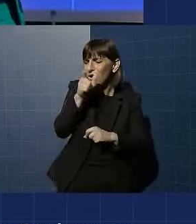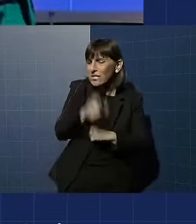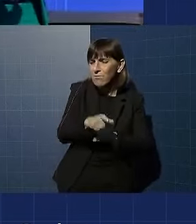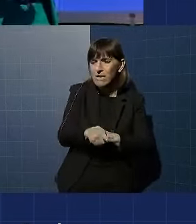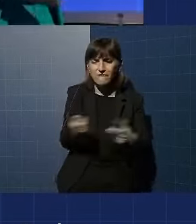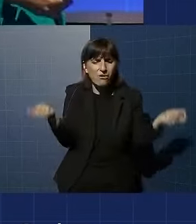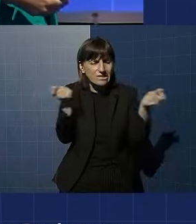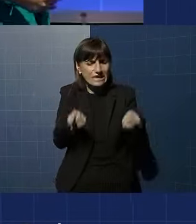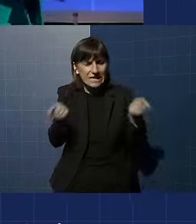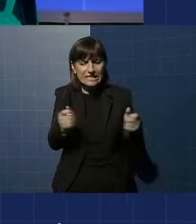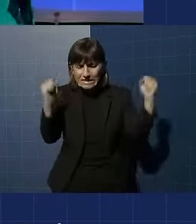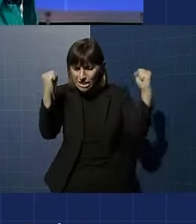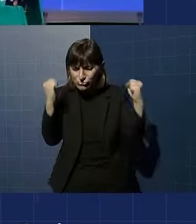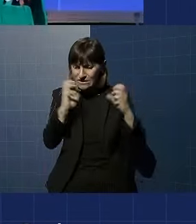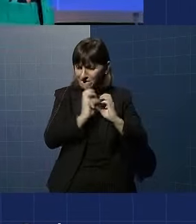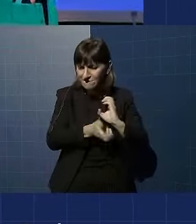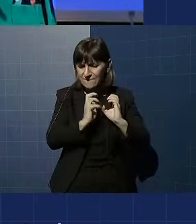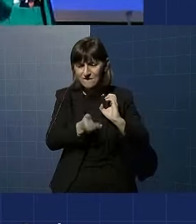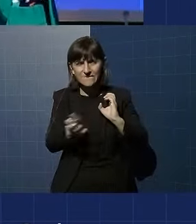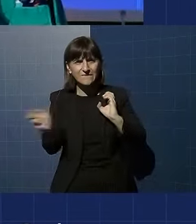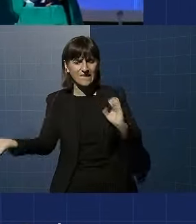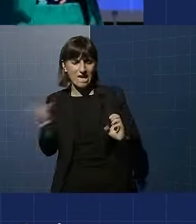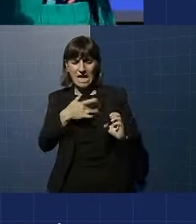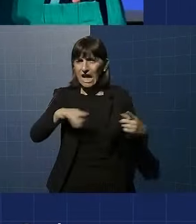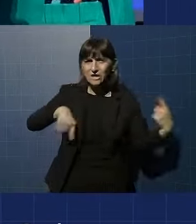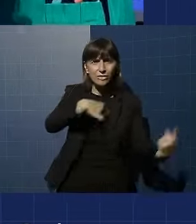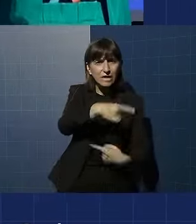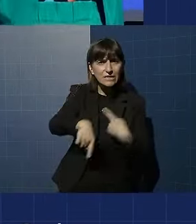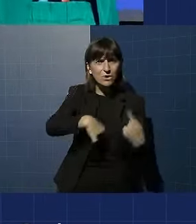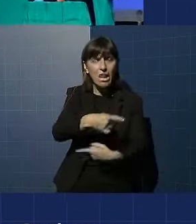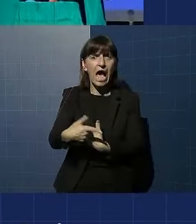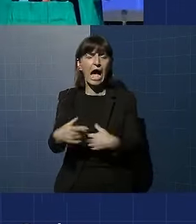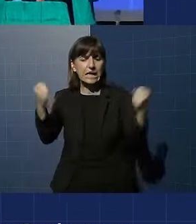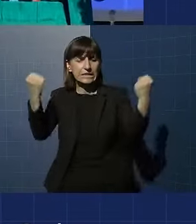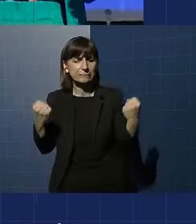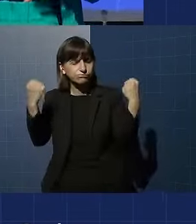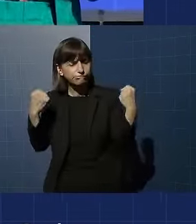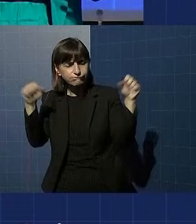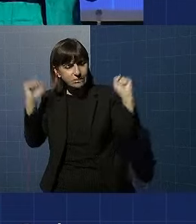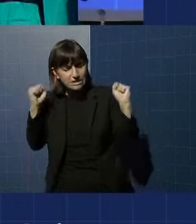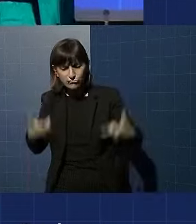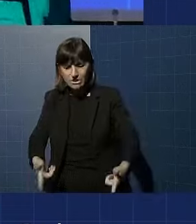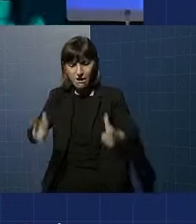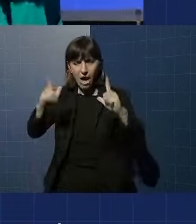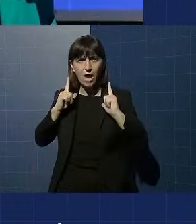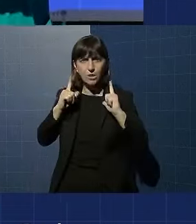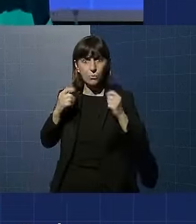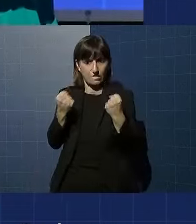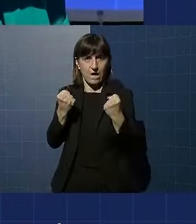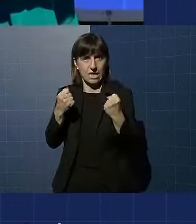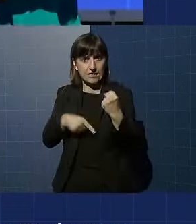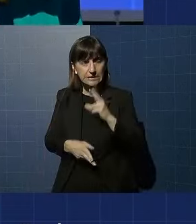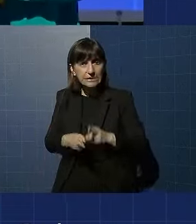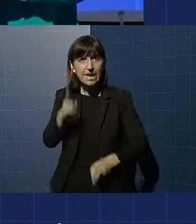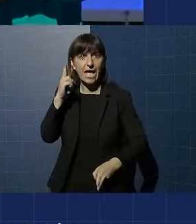resistive exercise. And this is really a critical component, but it takes 2.5 hours every day. This is a